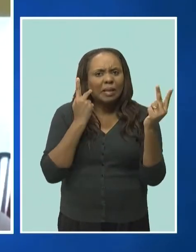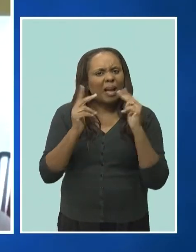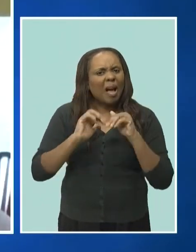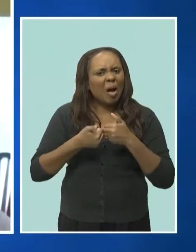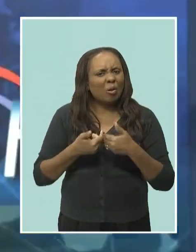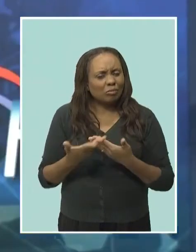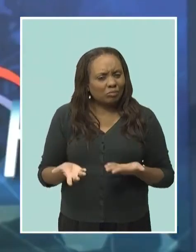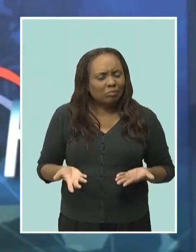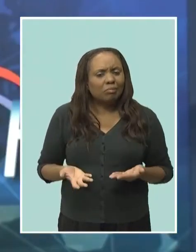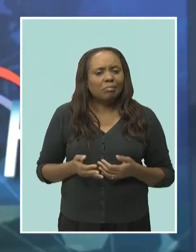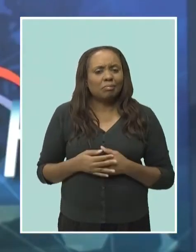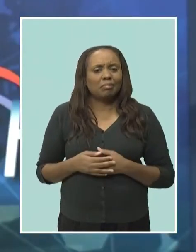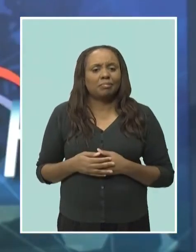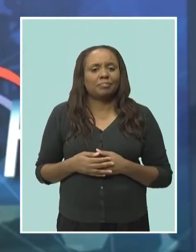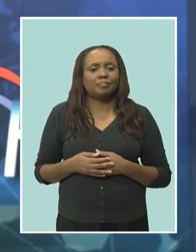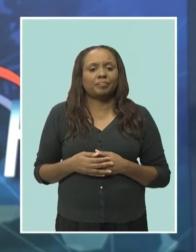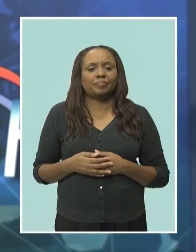is.